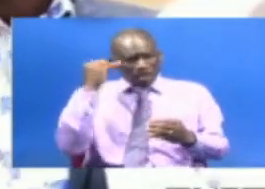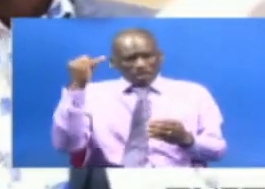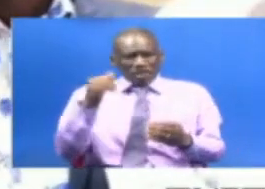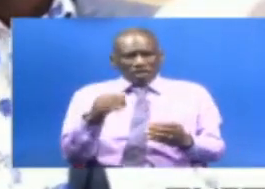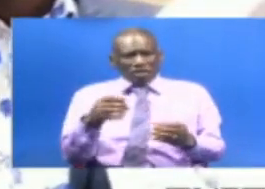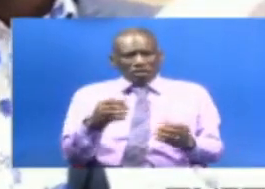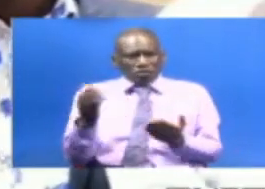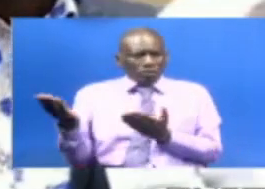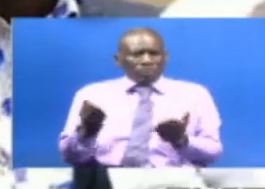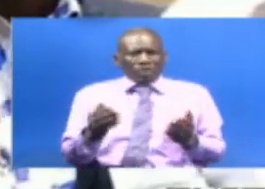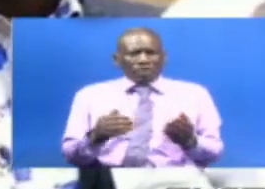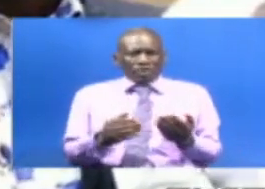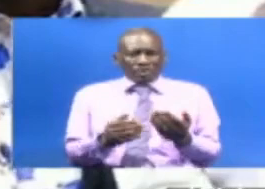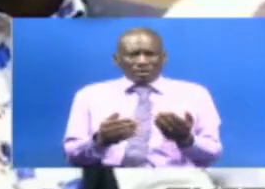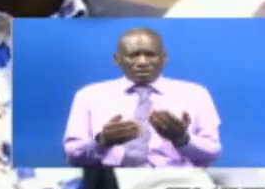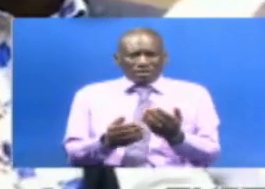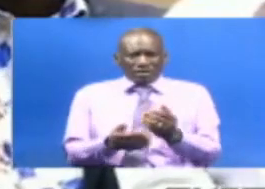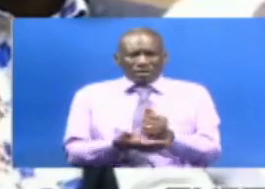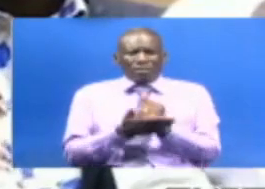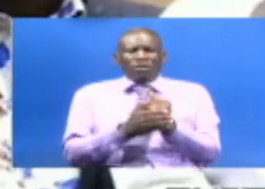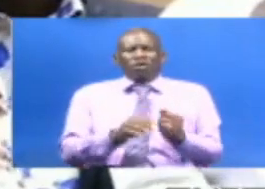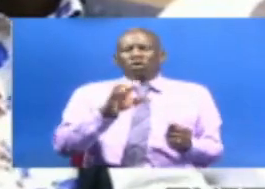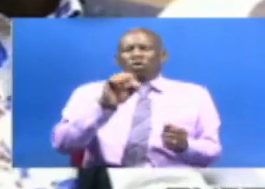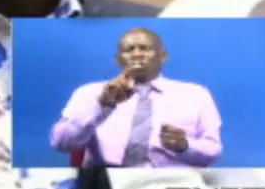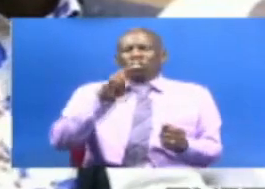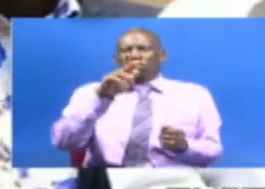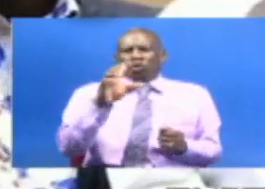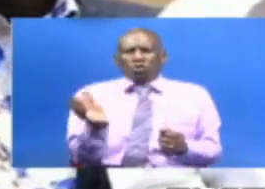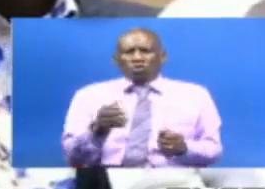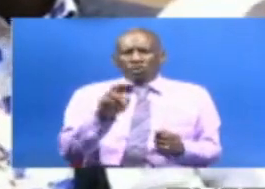Ouko Okusa, NTV.